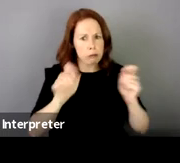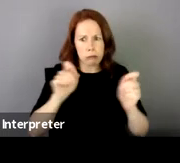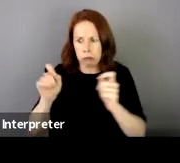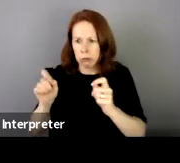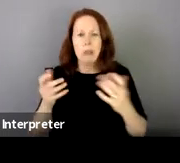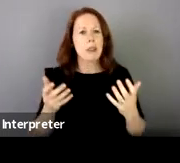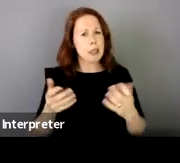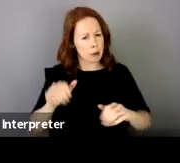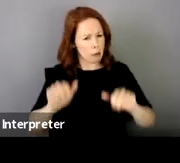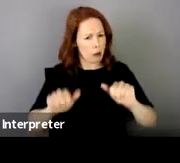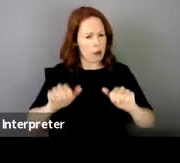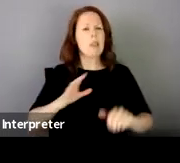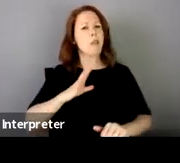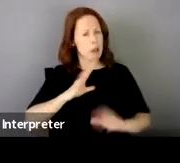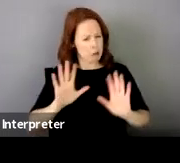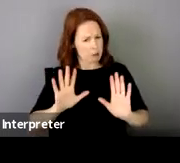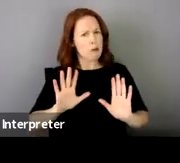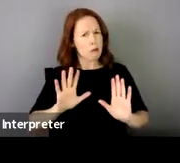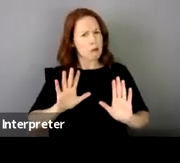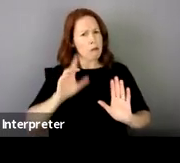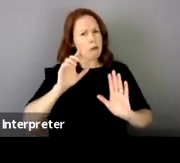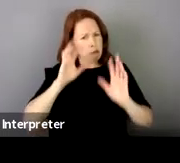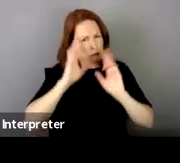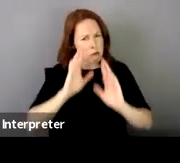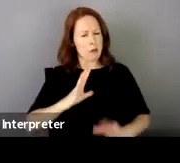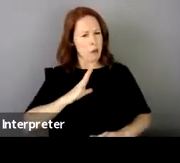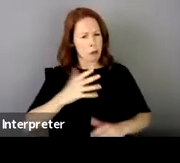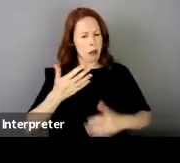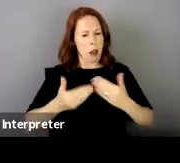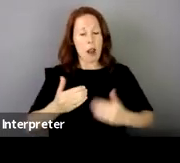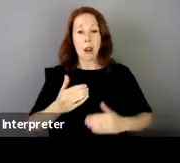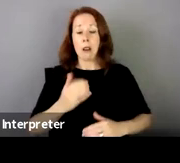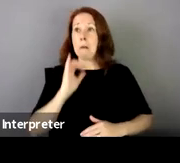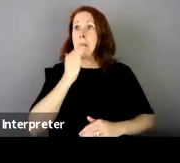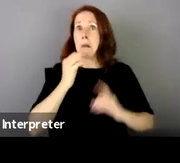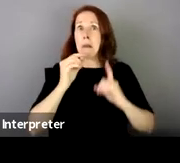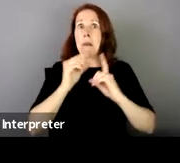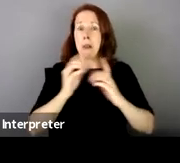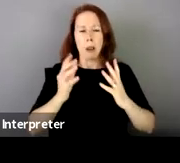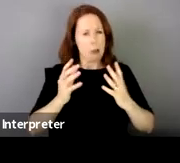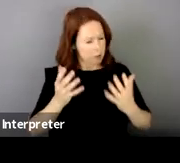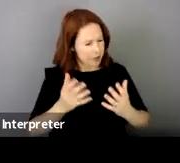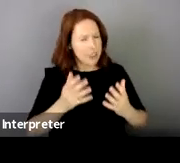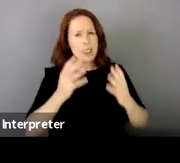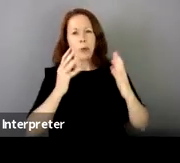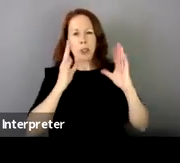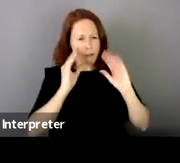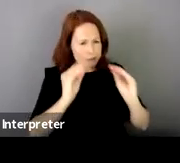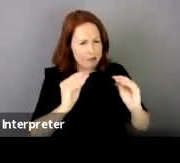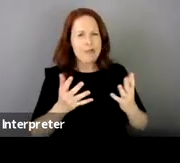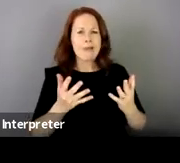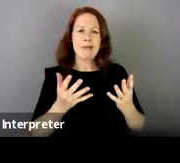So just to acknowledge that's okay if you use the wrong term, and we'll do our best to gently learn and correct each